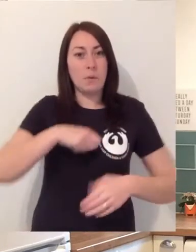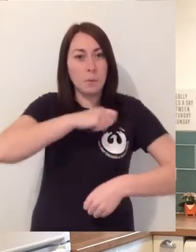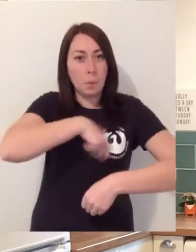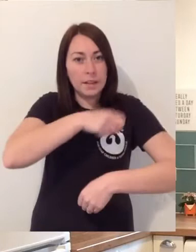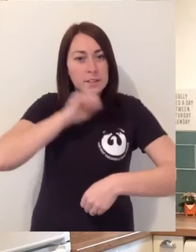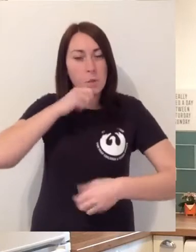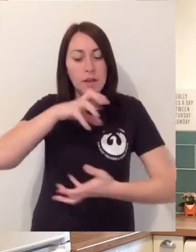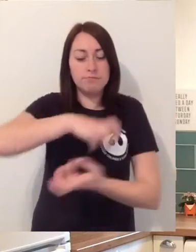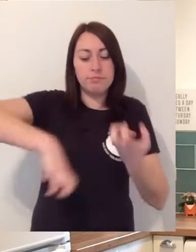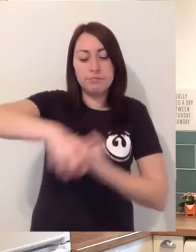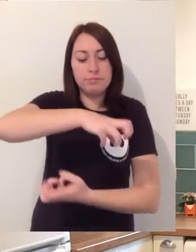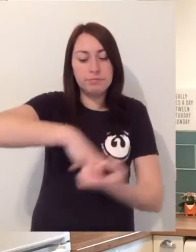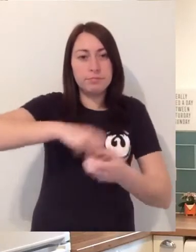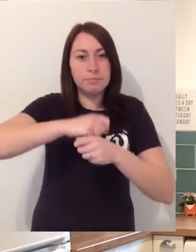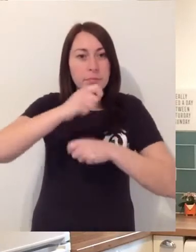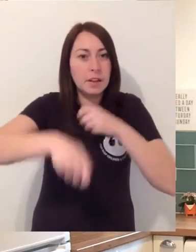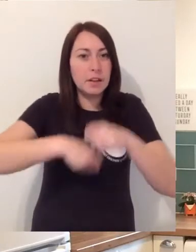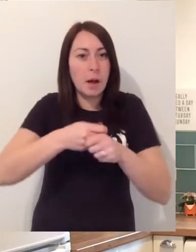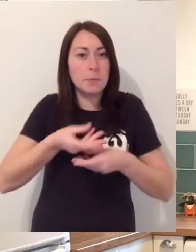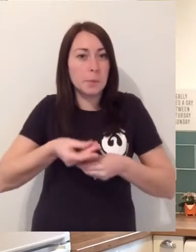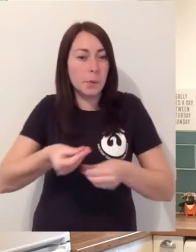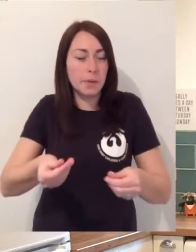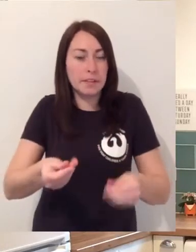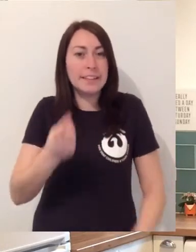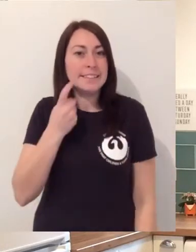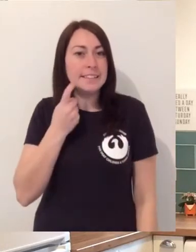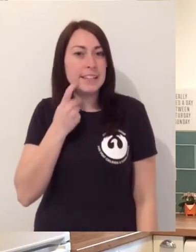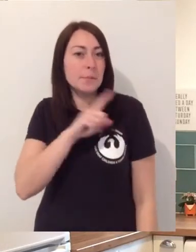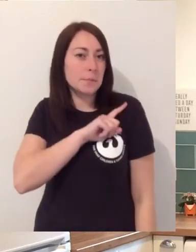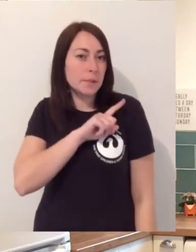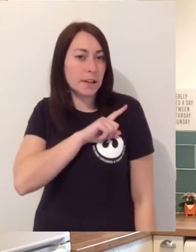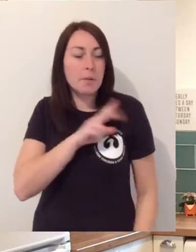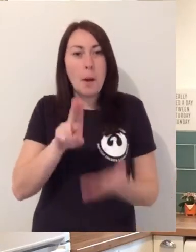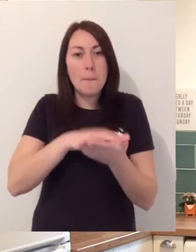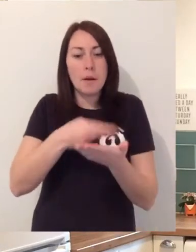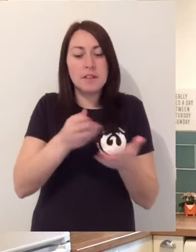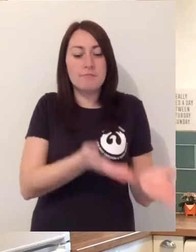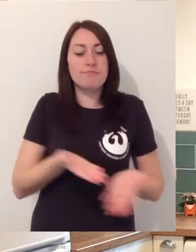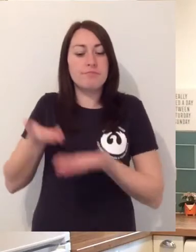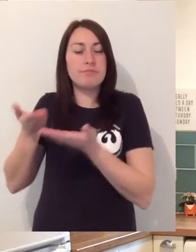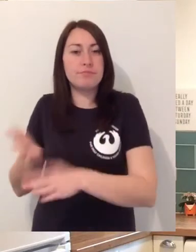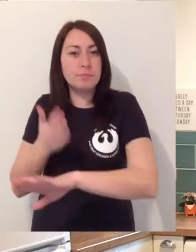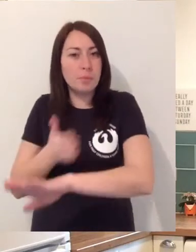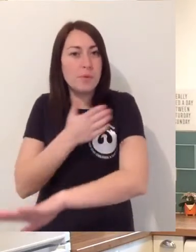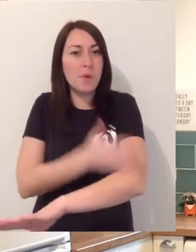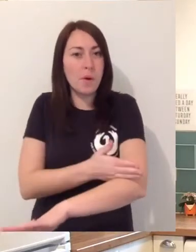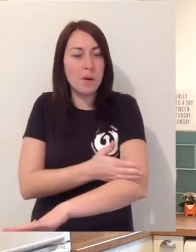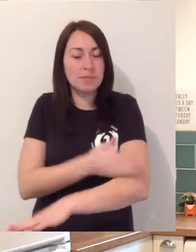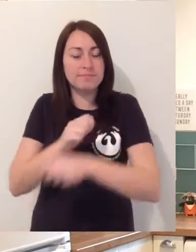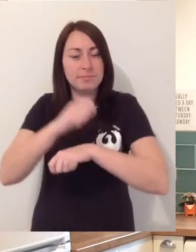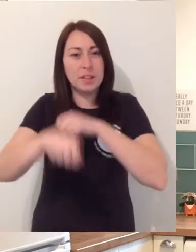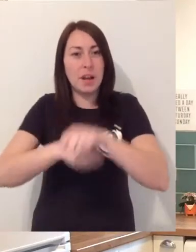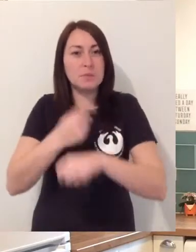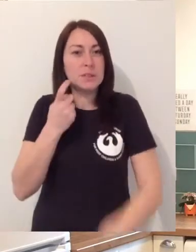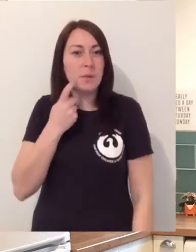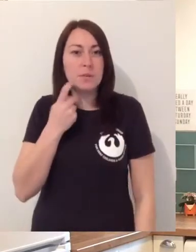Now using a whisk you want to mix that up until it's nice and smooth. It should be quite easy because the butter's quite soft as we got that out earlier.